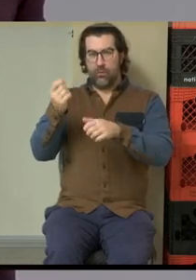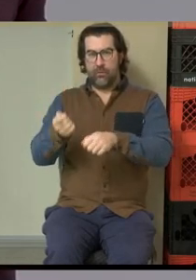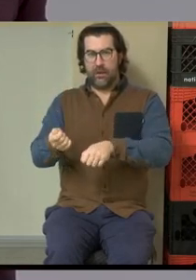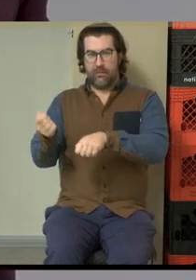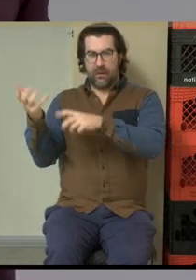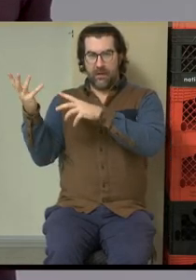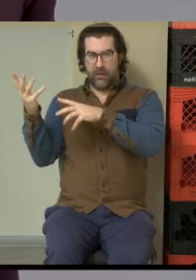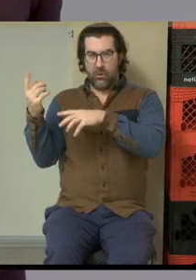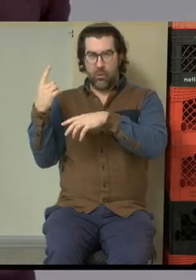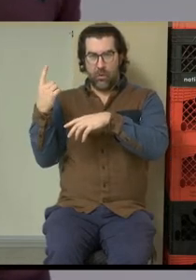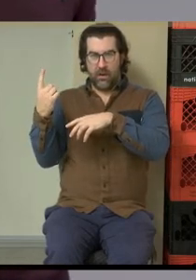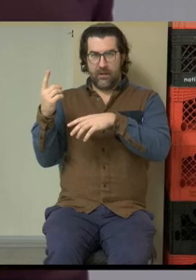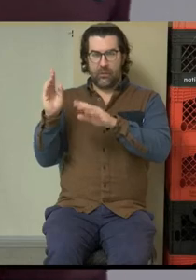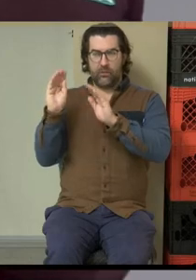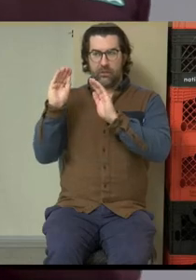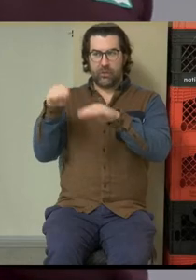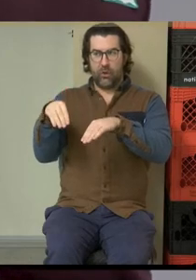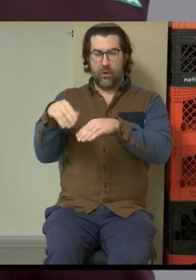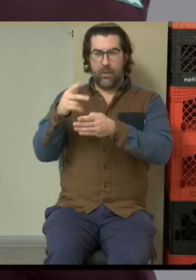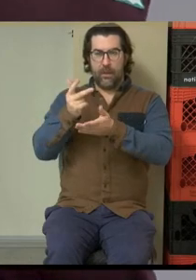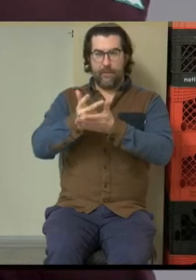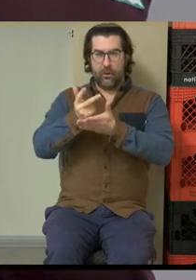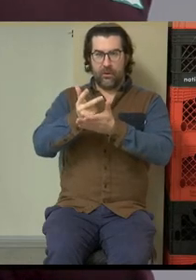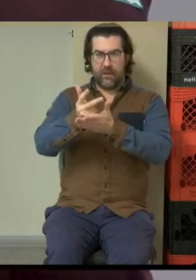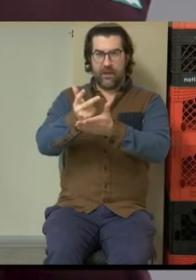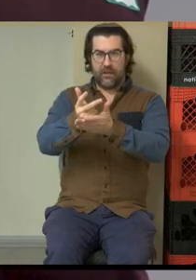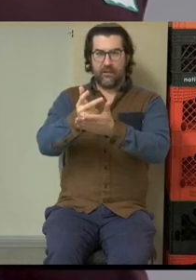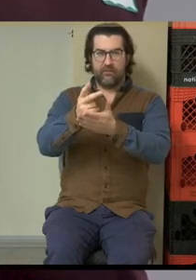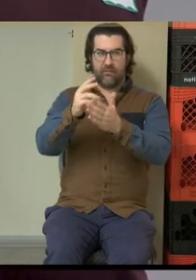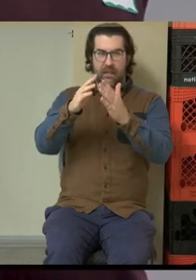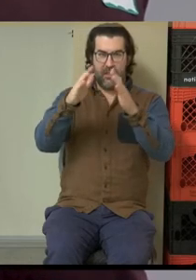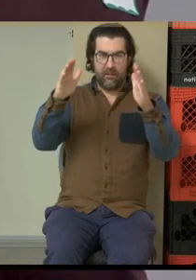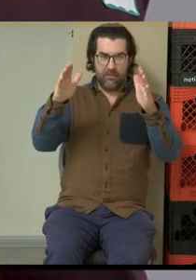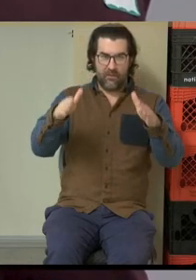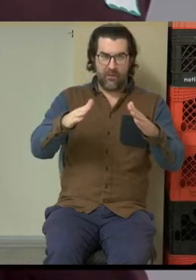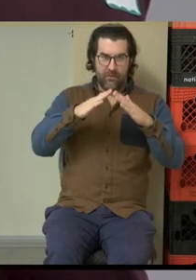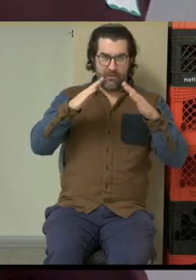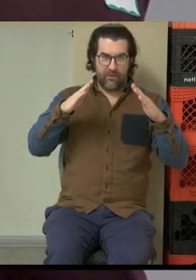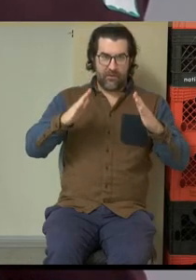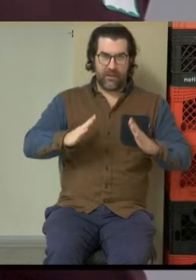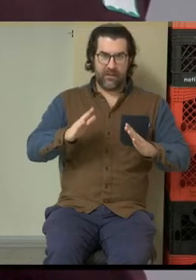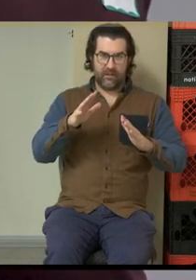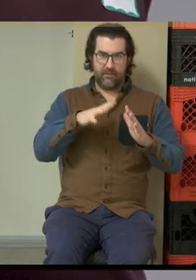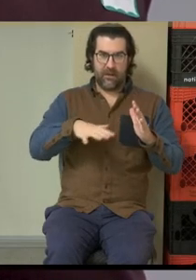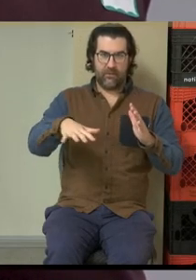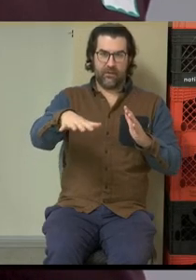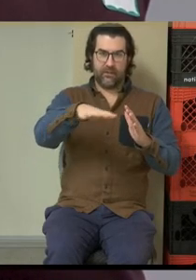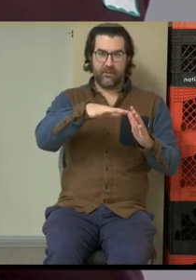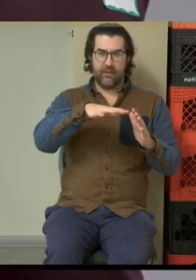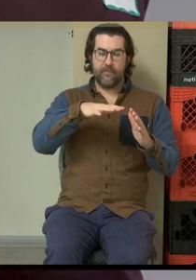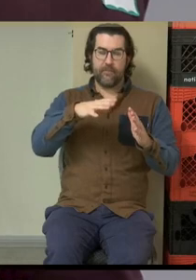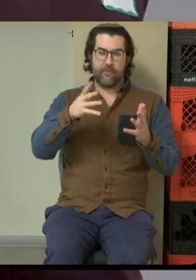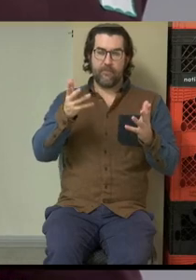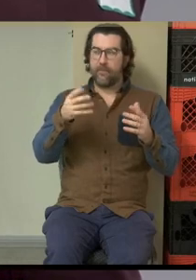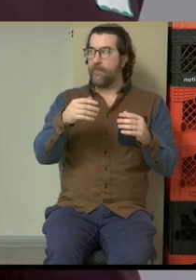to install the parking and that sort of pavilion space that you saw in some of the concepts. So a lot of